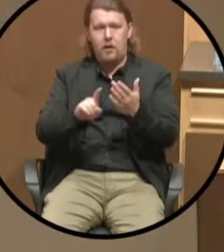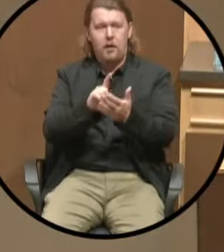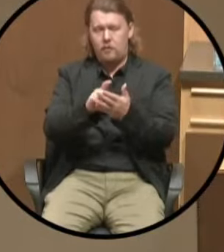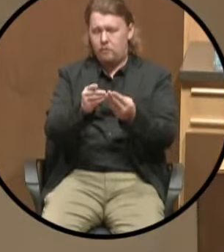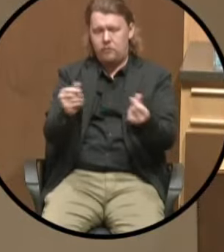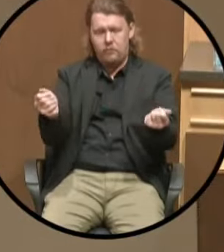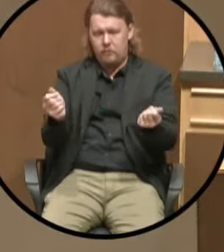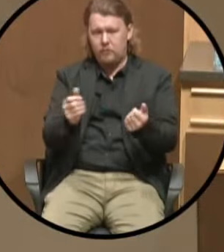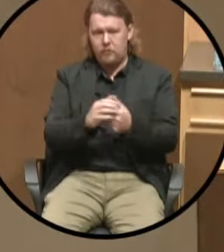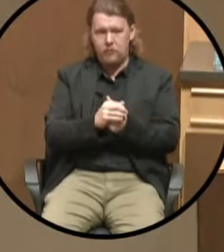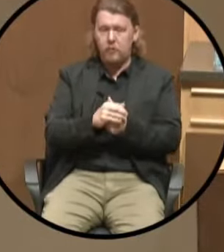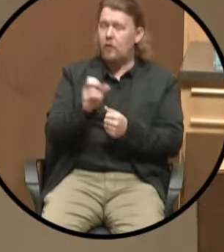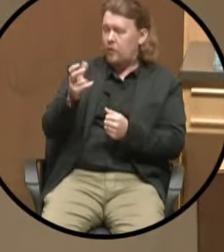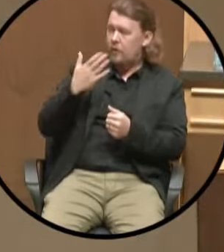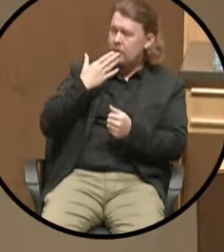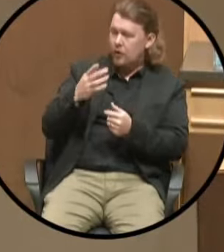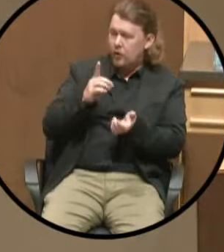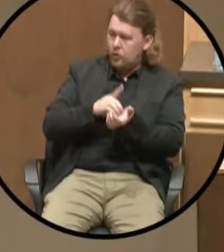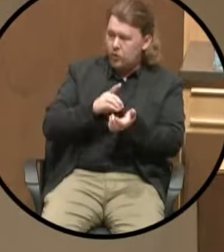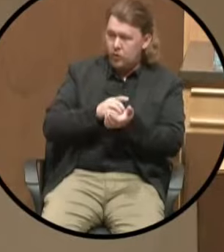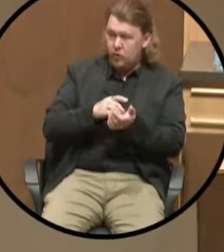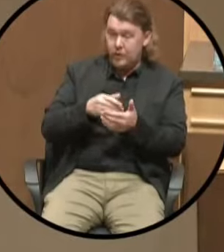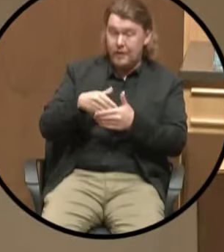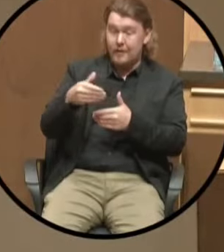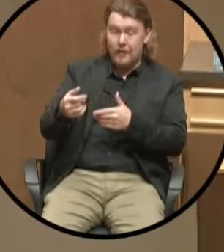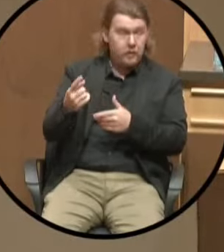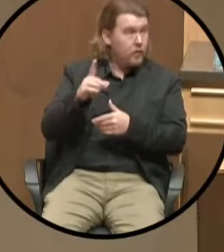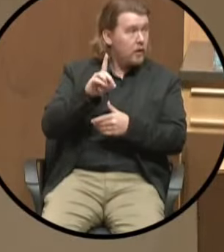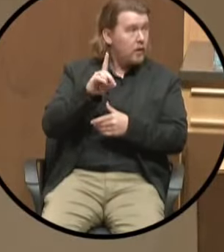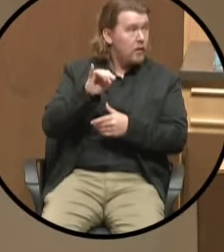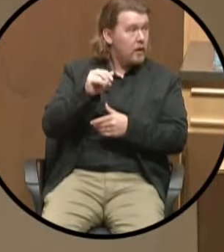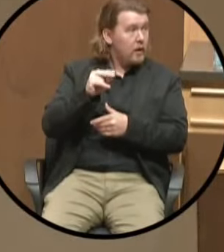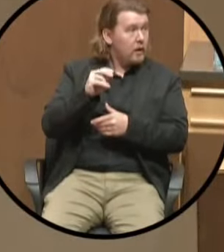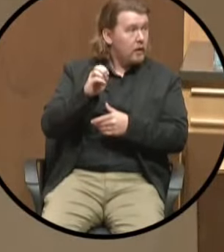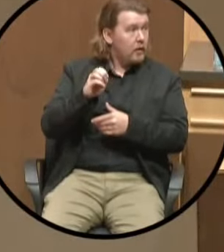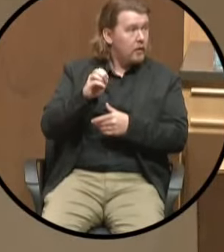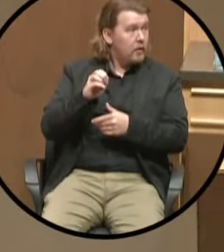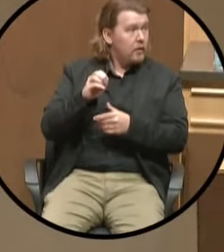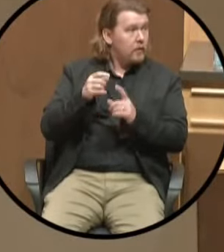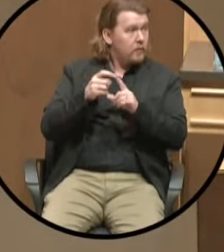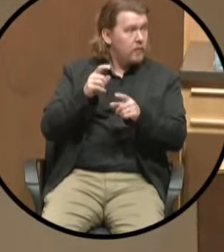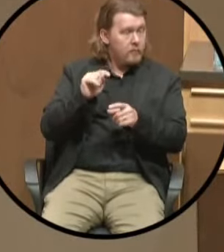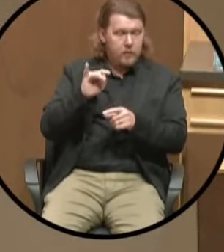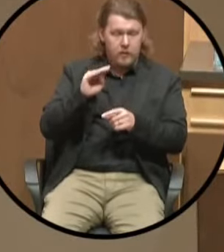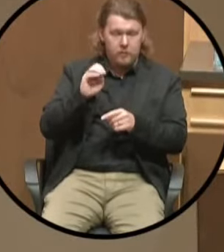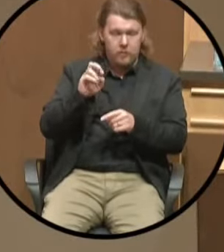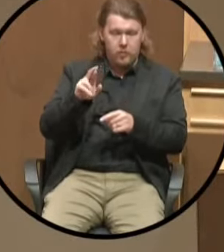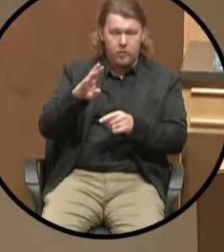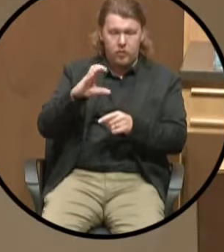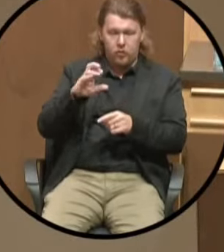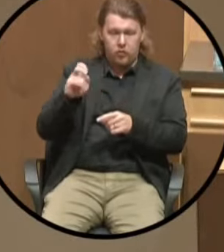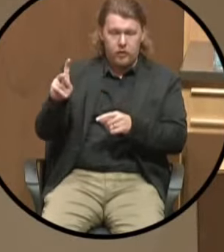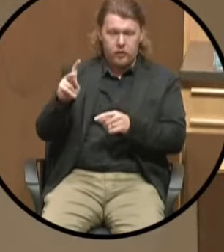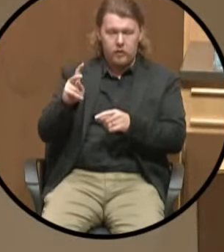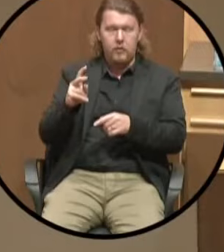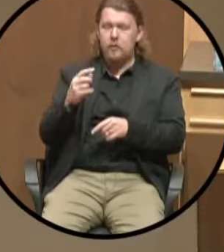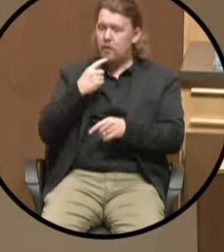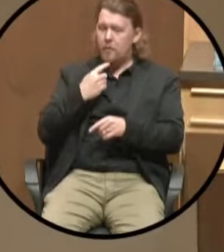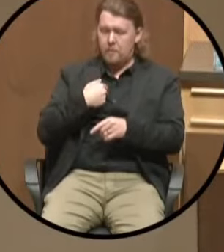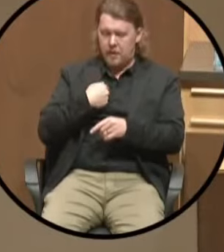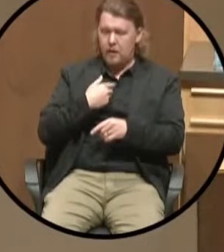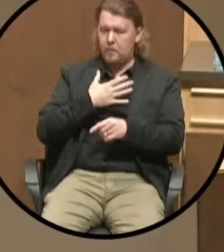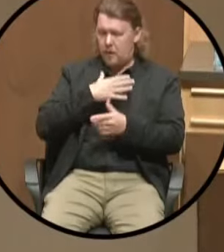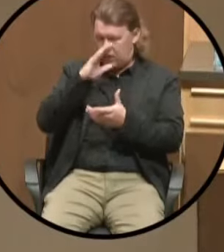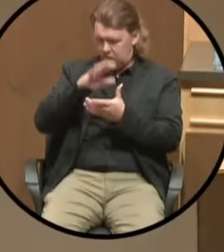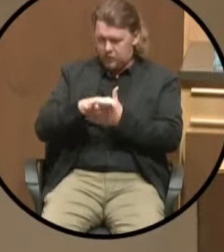Schwartz. Let me field this next one. Diane, who is a parent at Timber Creek High School, says, my husband and I have been fully vaccinated for months